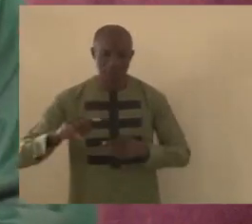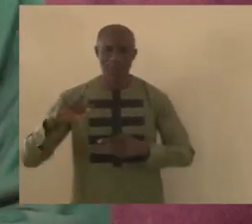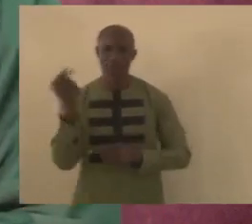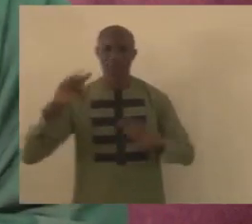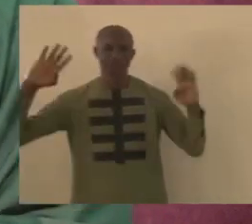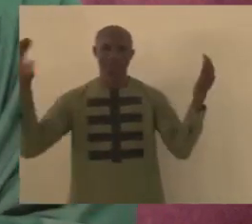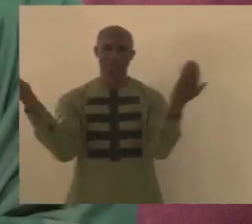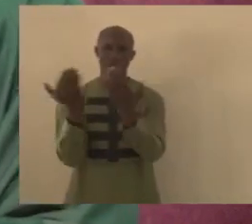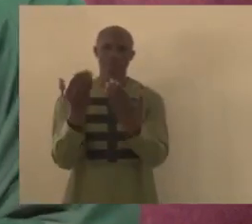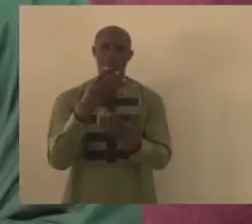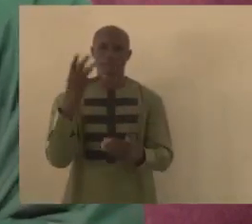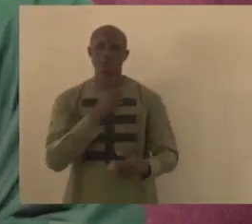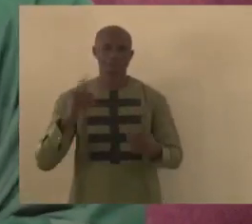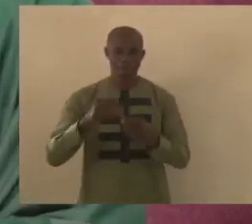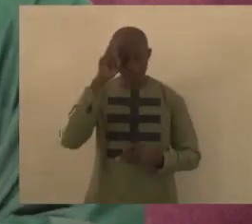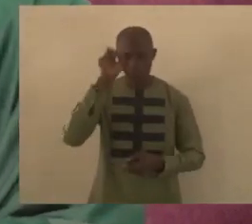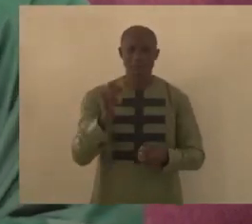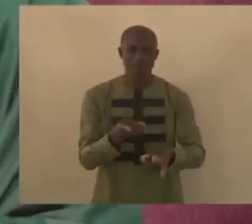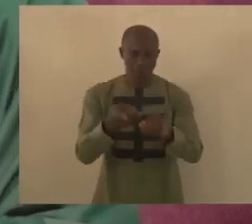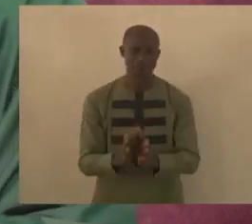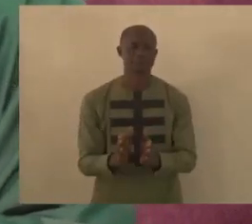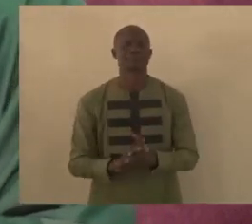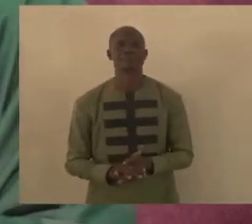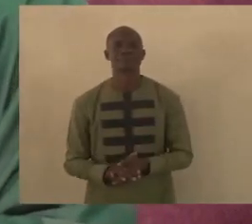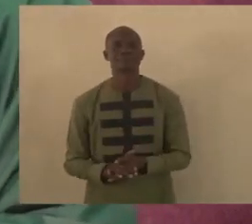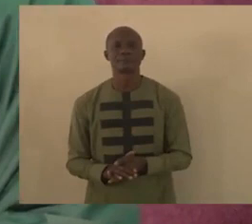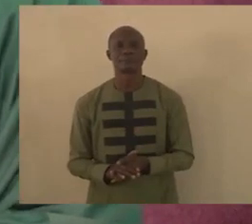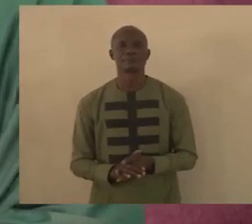Jesus said to the crowds and to his disciples,